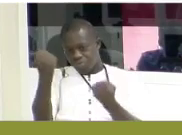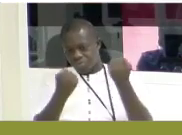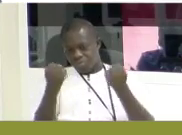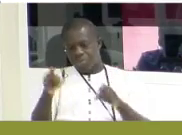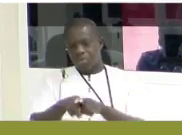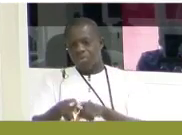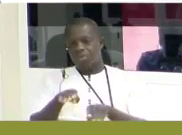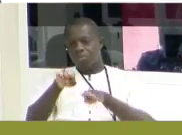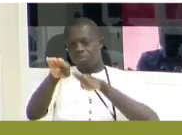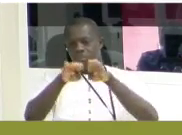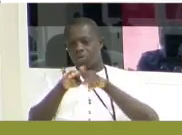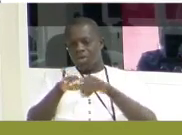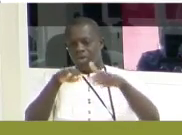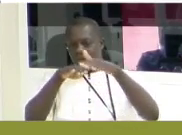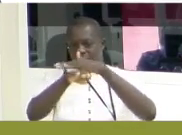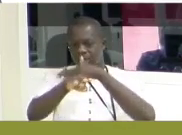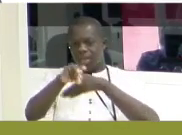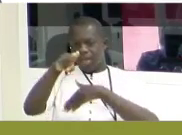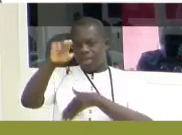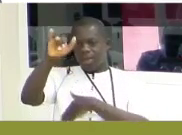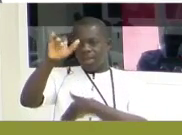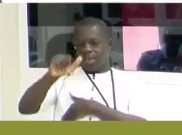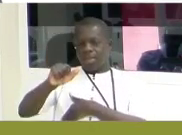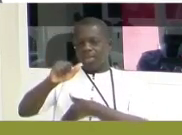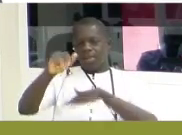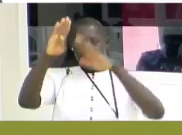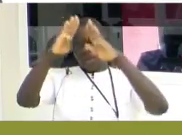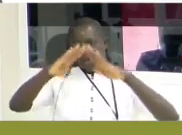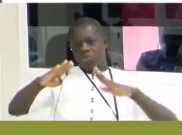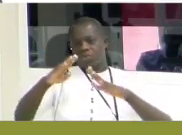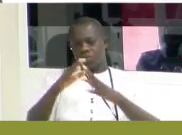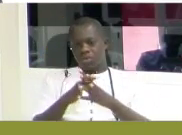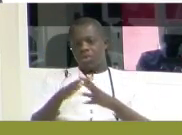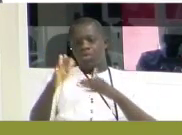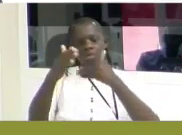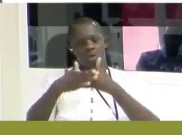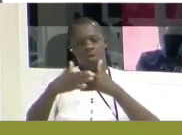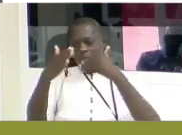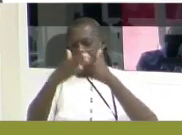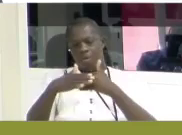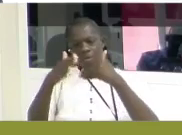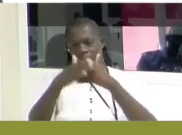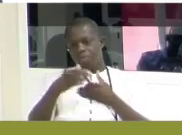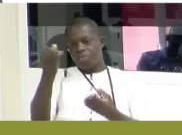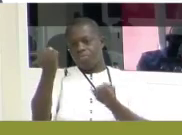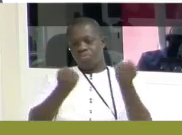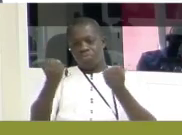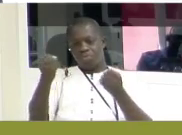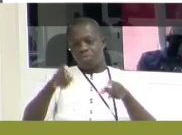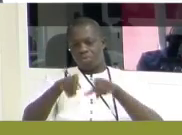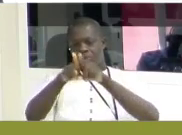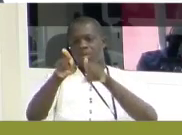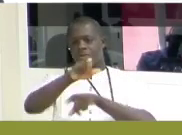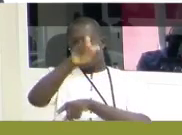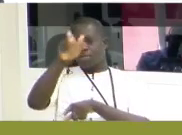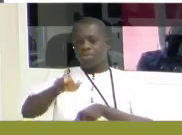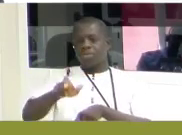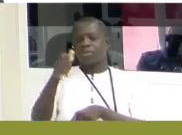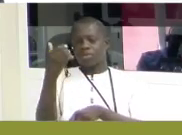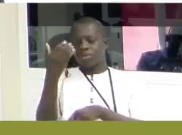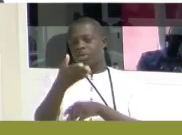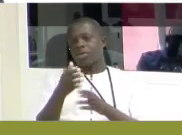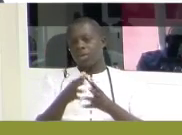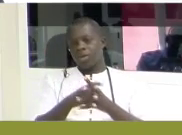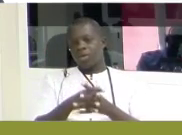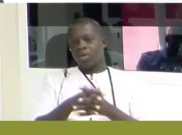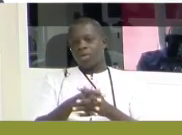into the NIA premises. A lot of cars with some personnel. So suddenly